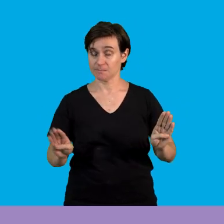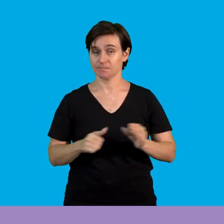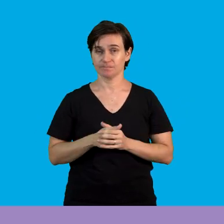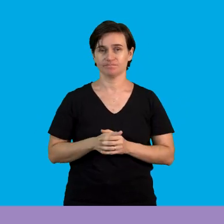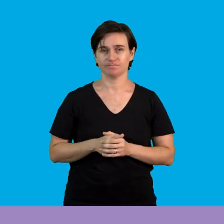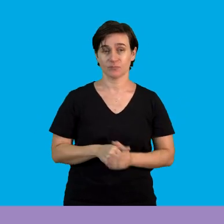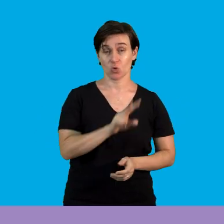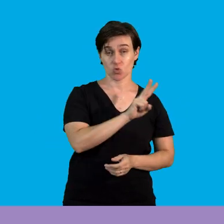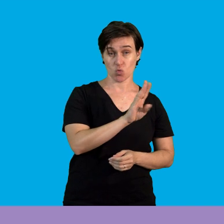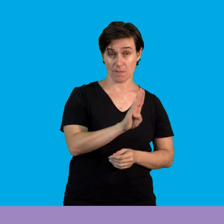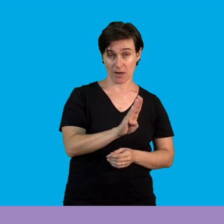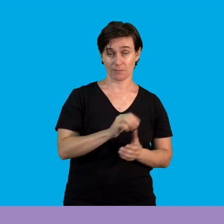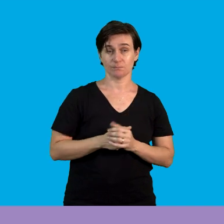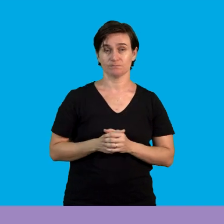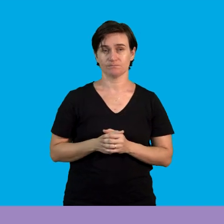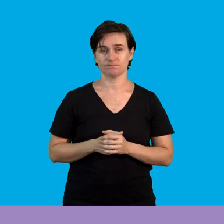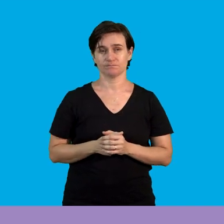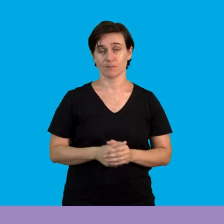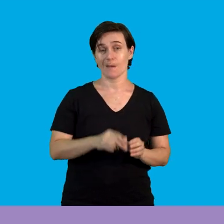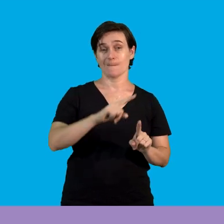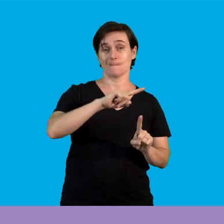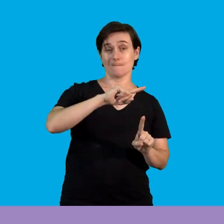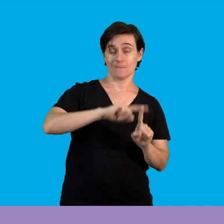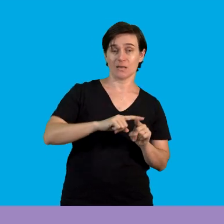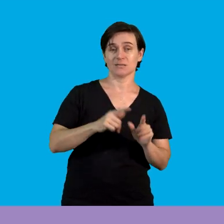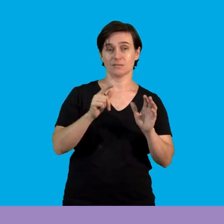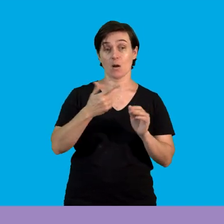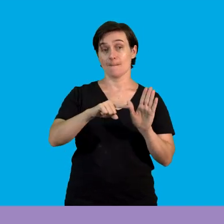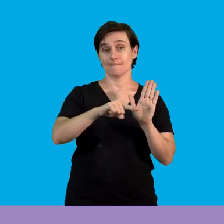there's b, and there's b. So it's 2b